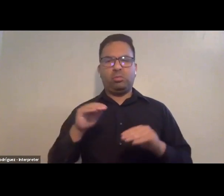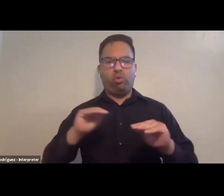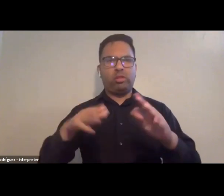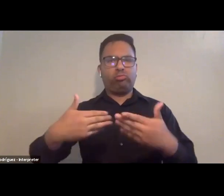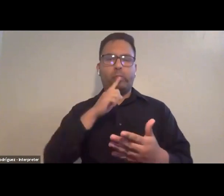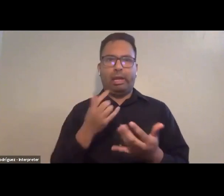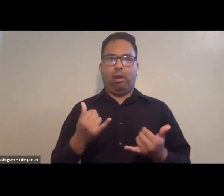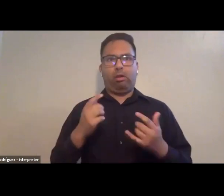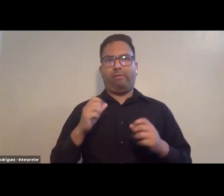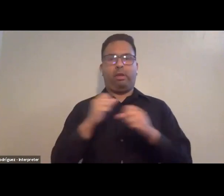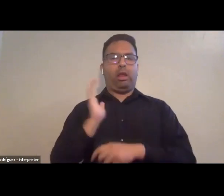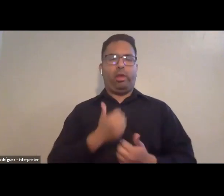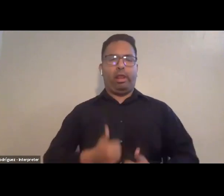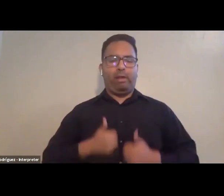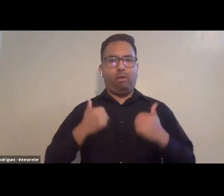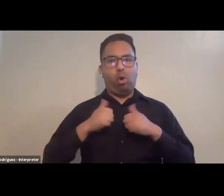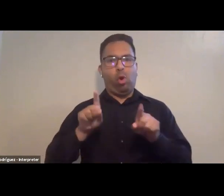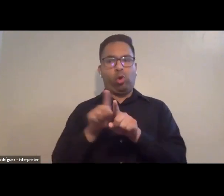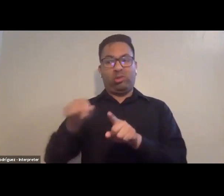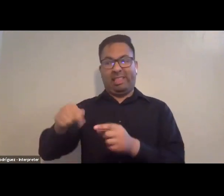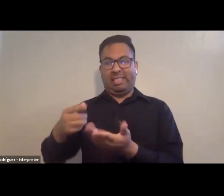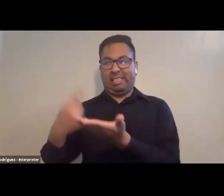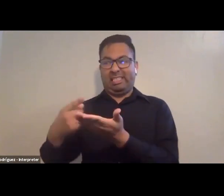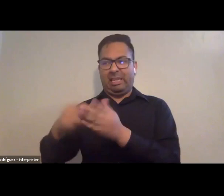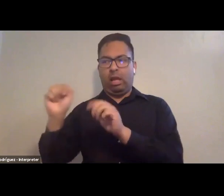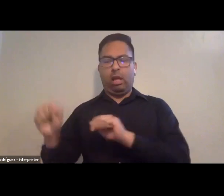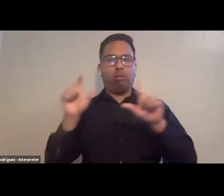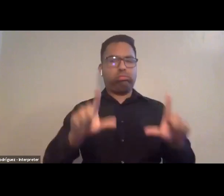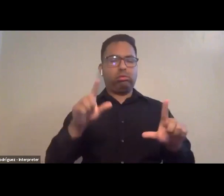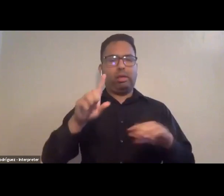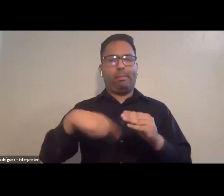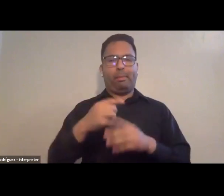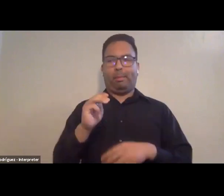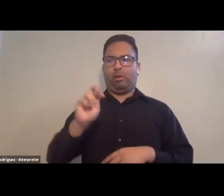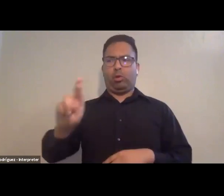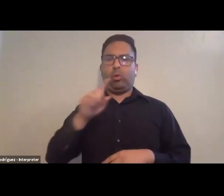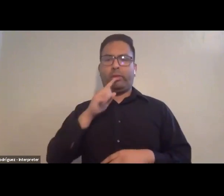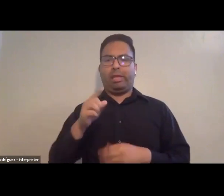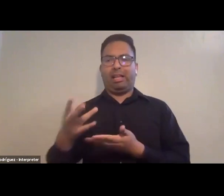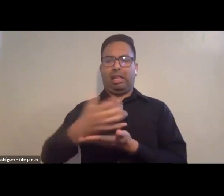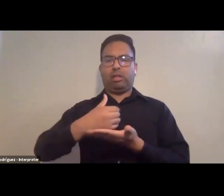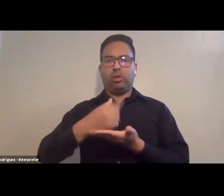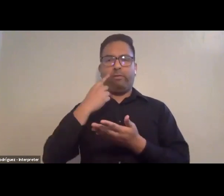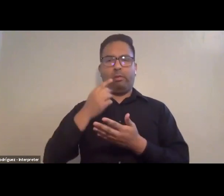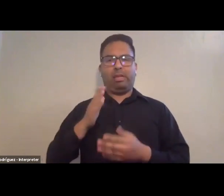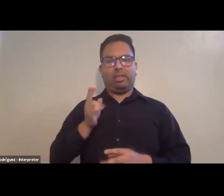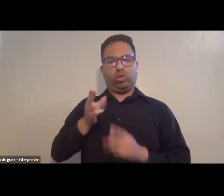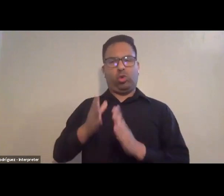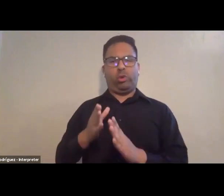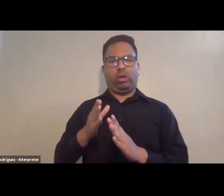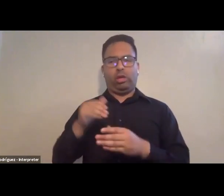and also to frame this discussion about the Margaret Randall collection from a historian archivist's point of